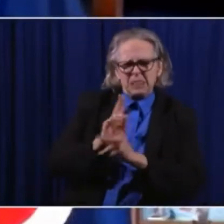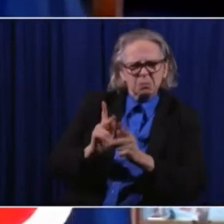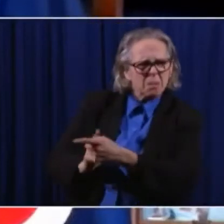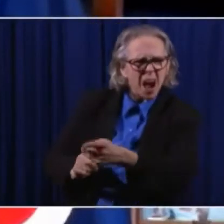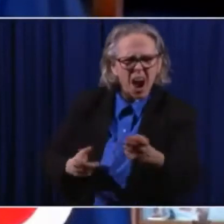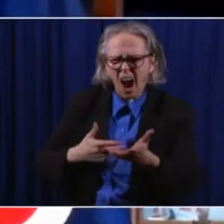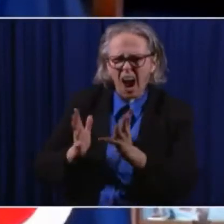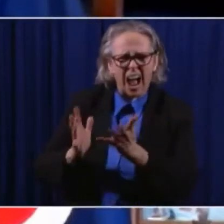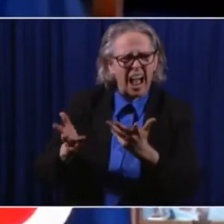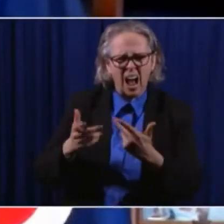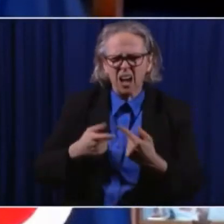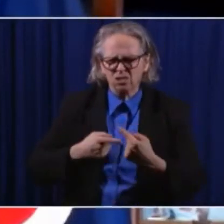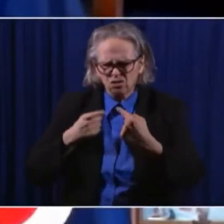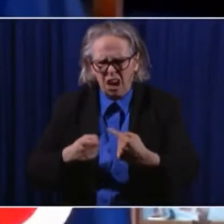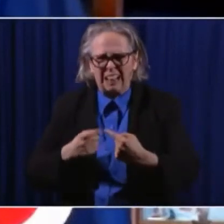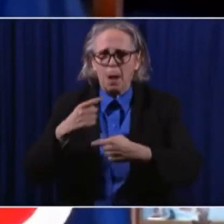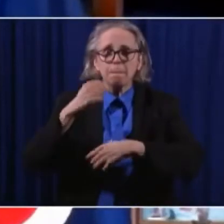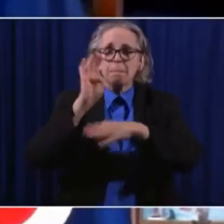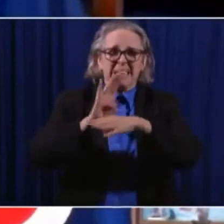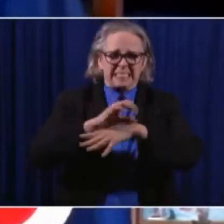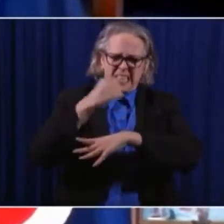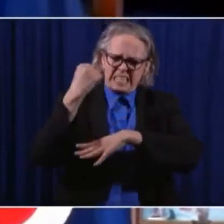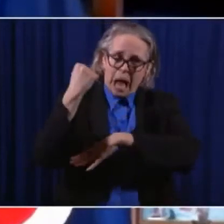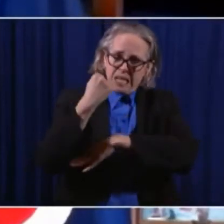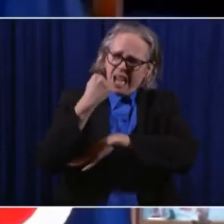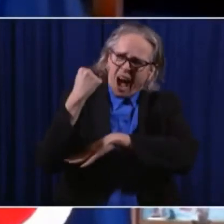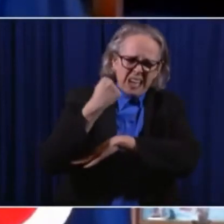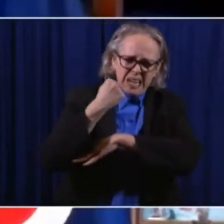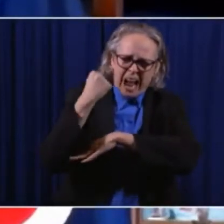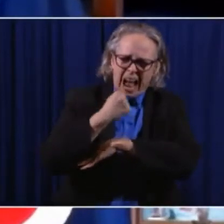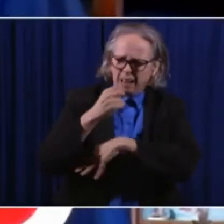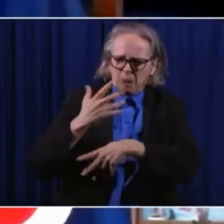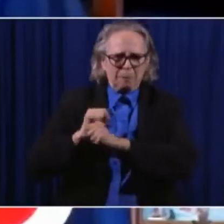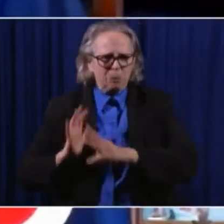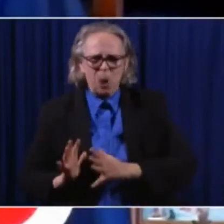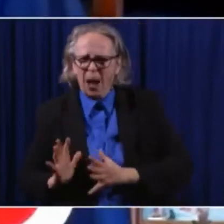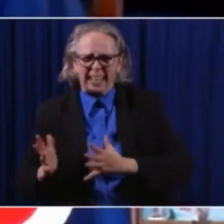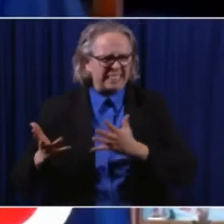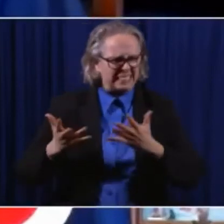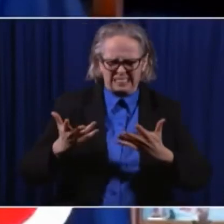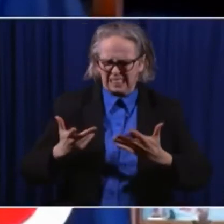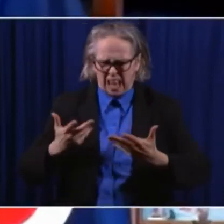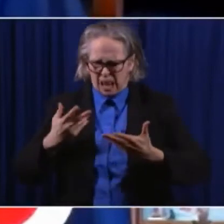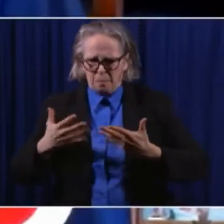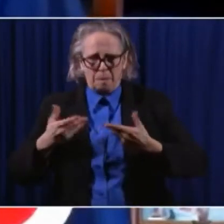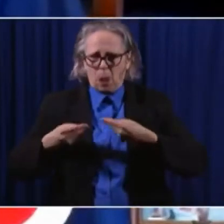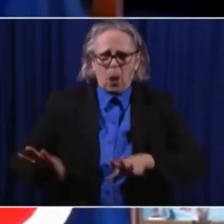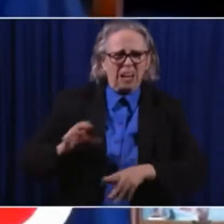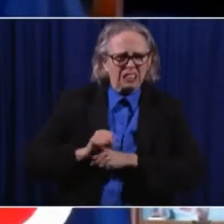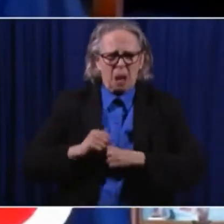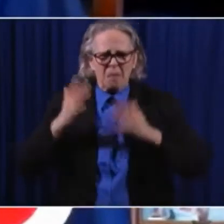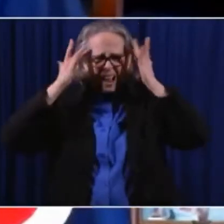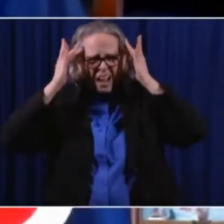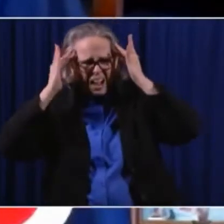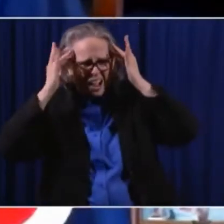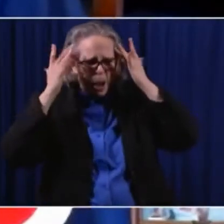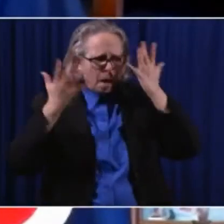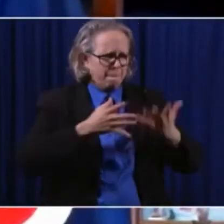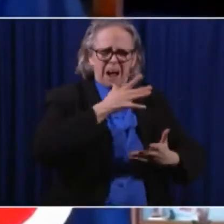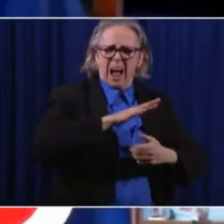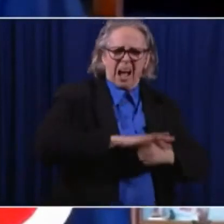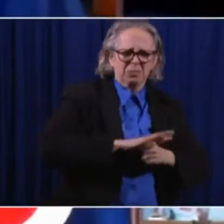are anxious, fearful that they might lose theirs, and moms who are stressed over educating their kids at the same time they're trying